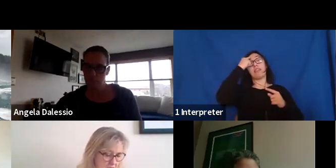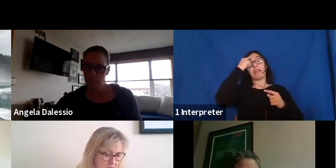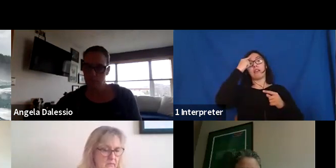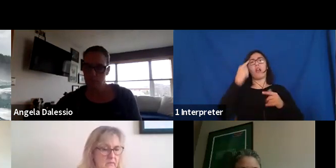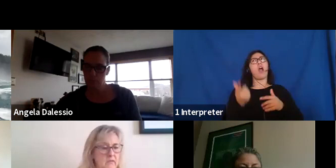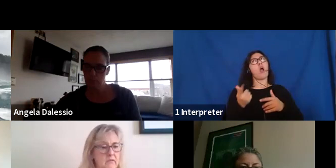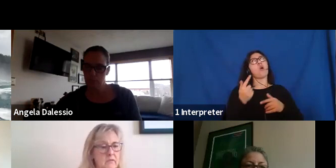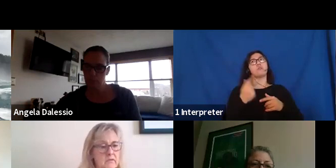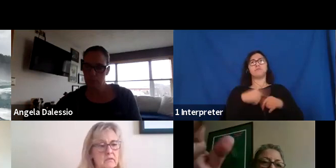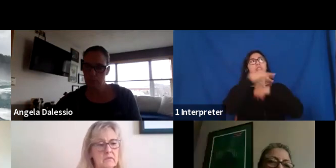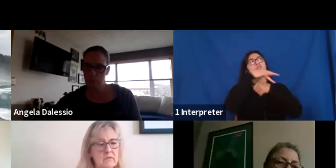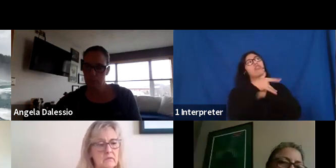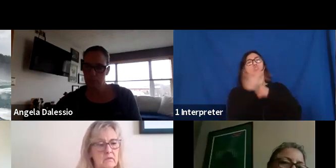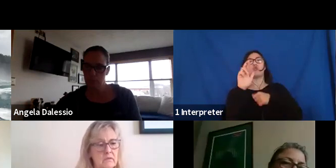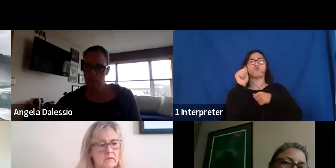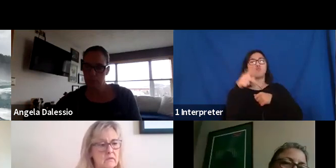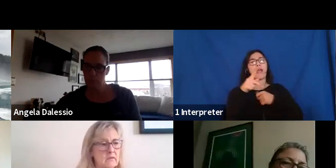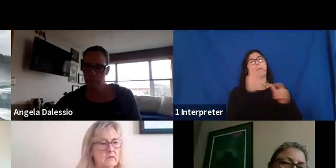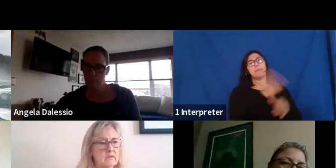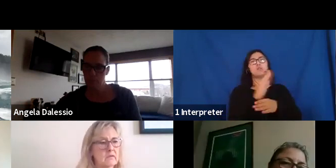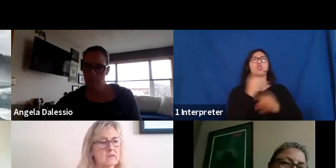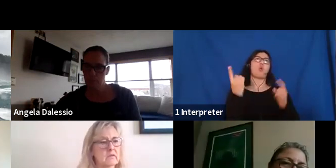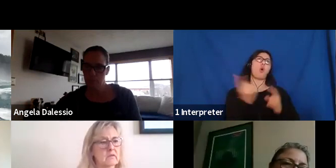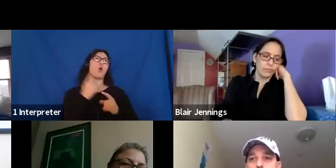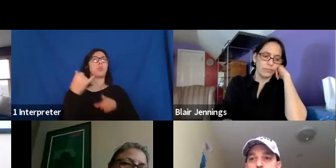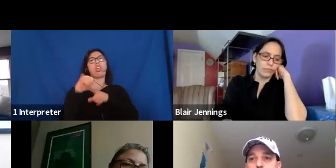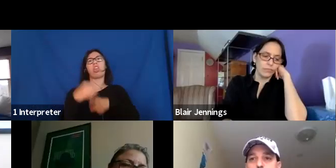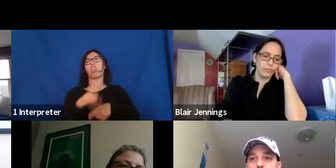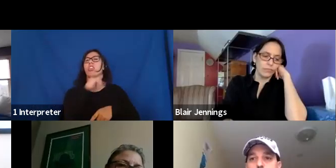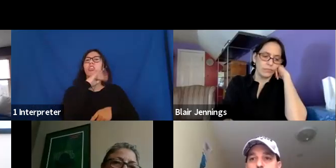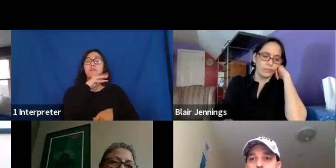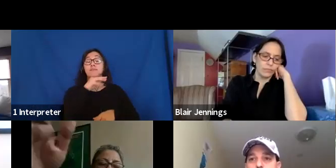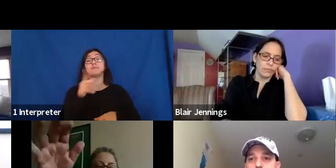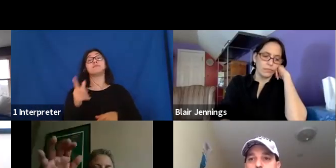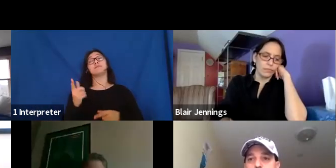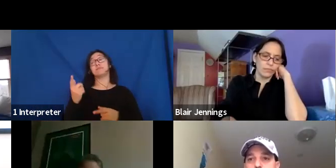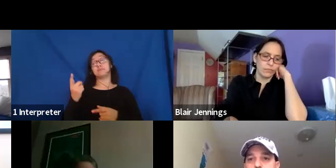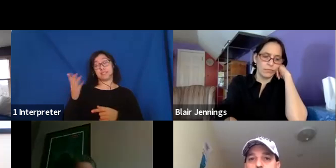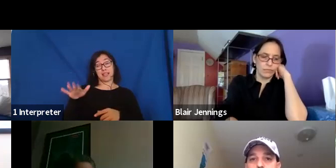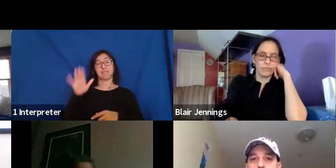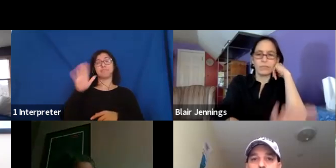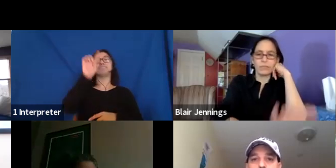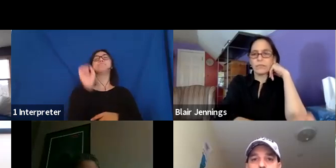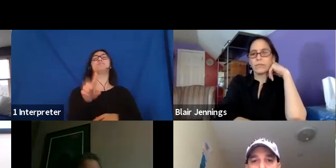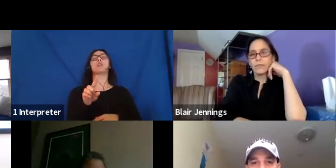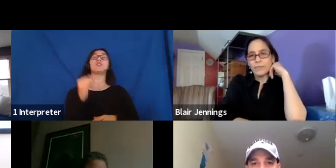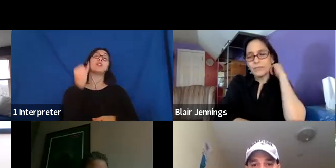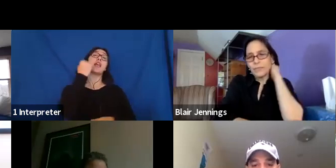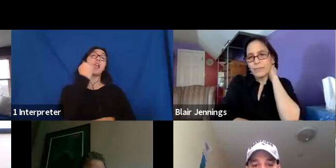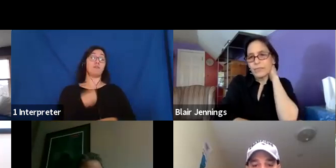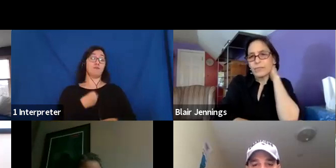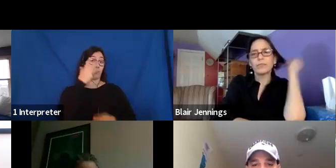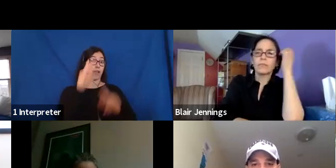with. Let me ask you this. If there were a bunch of white people at the table and somebody suggested bringing in a